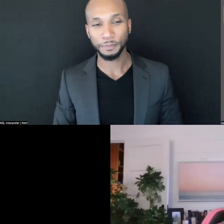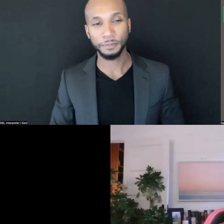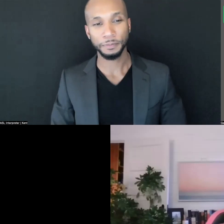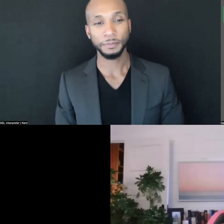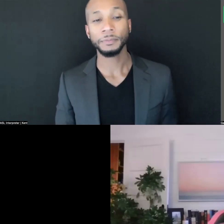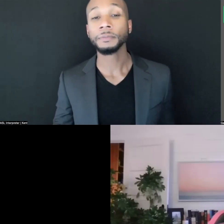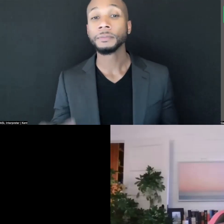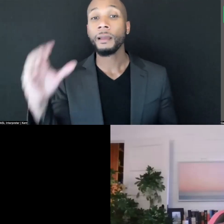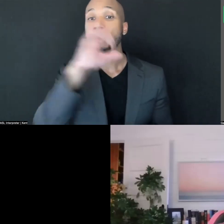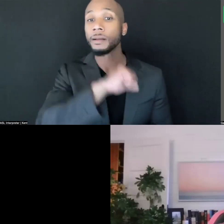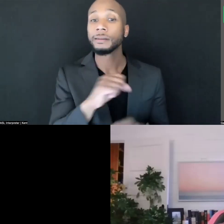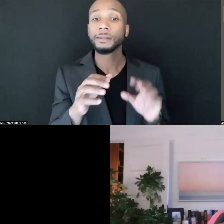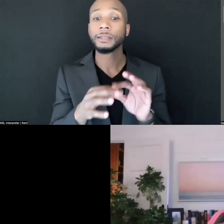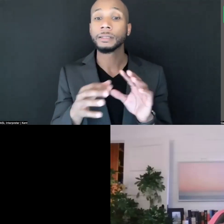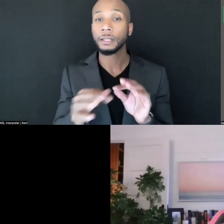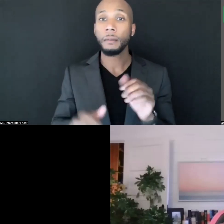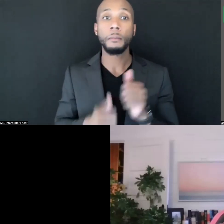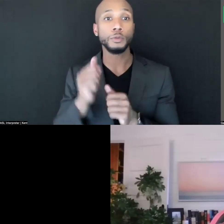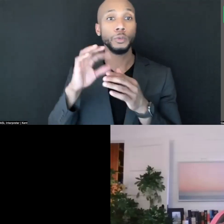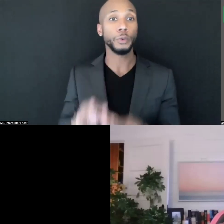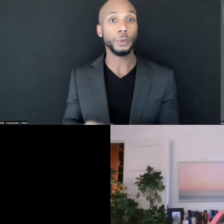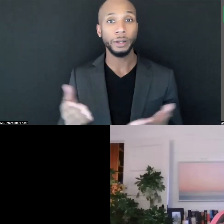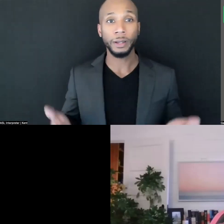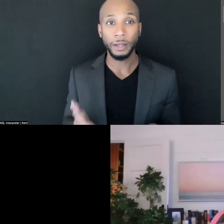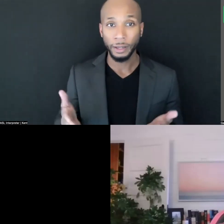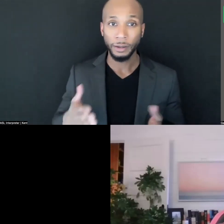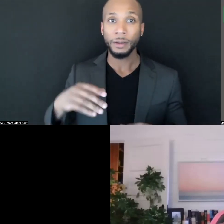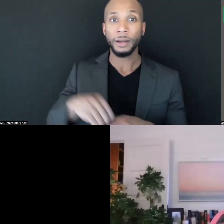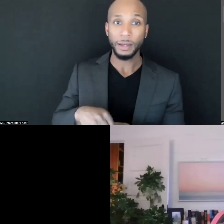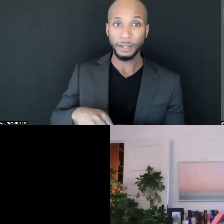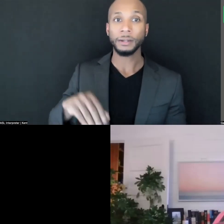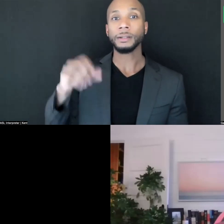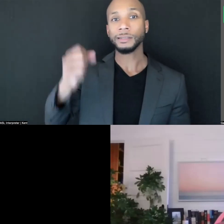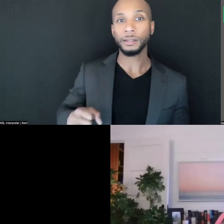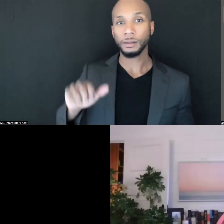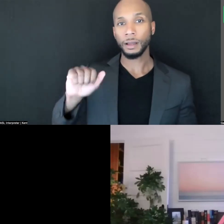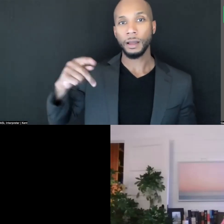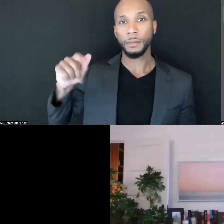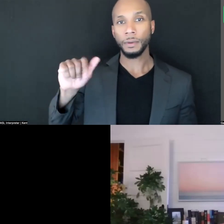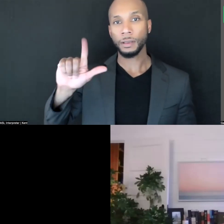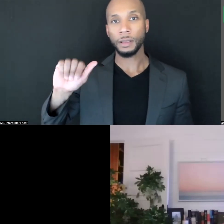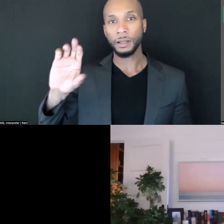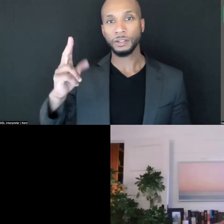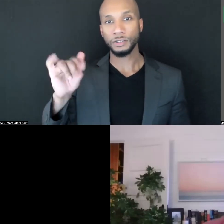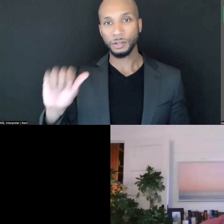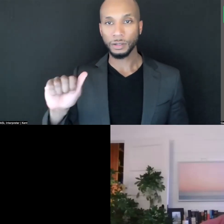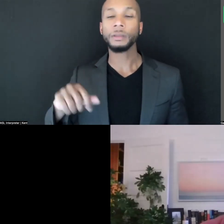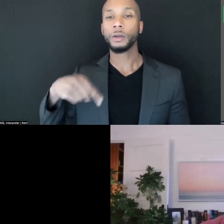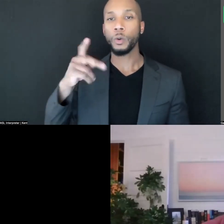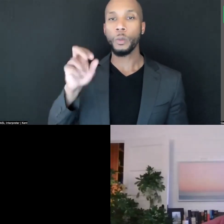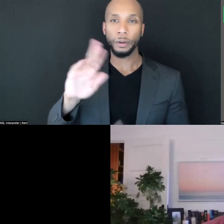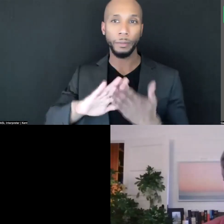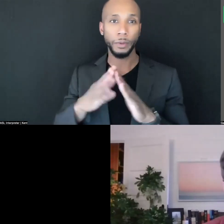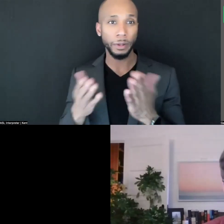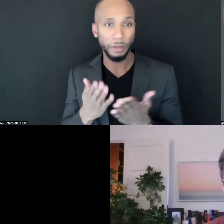guess I could say I'm most rooted here in Southern Appalachia with the queer community here. I have a passion for working with